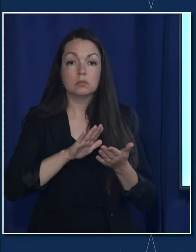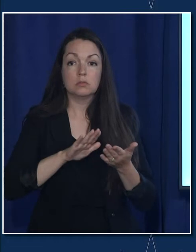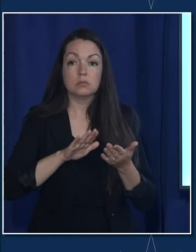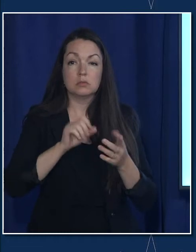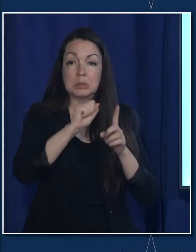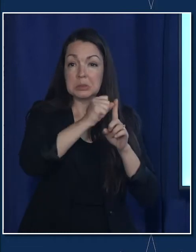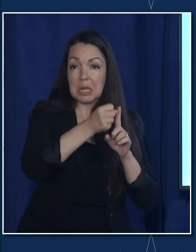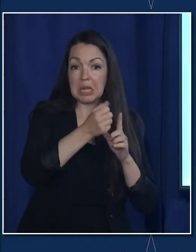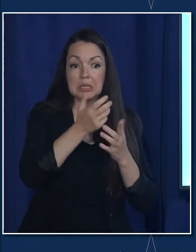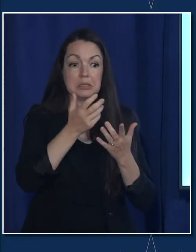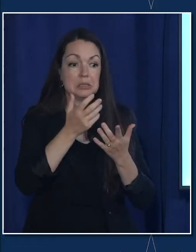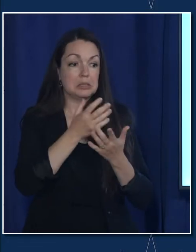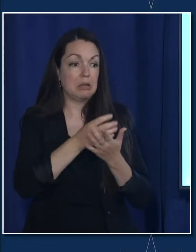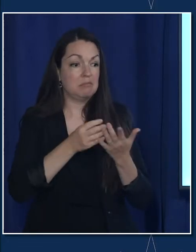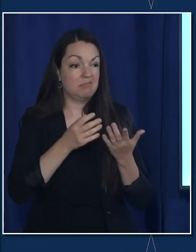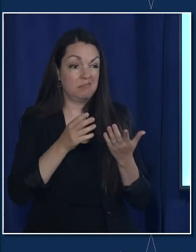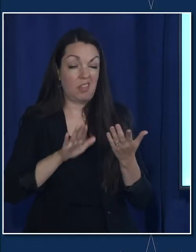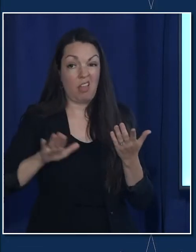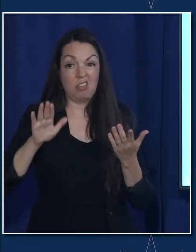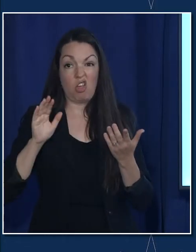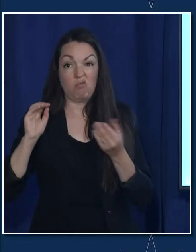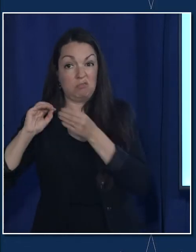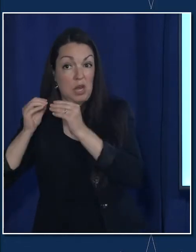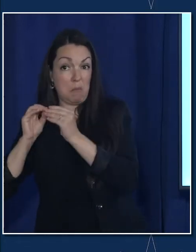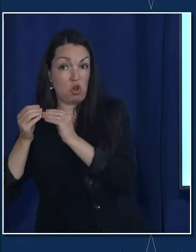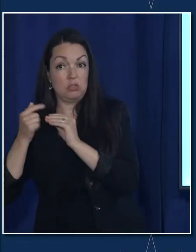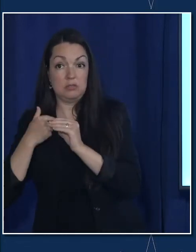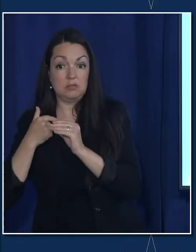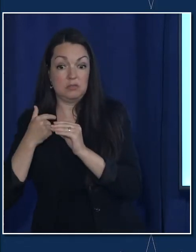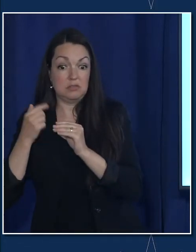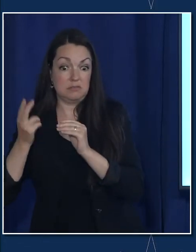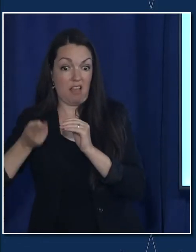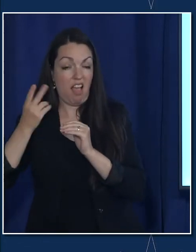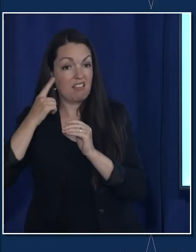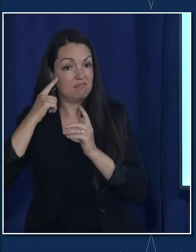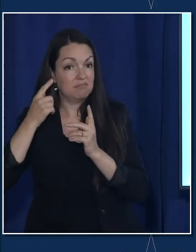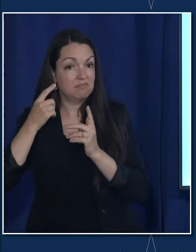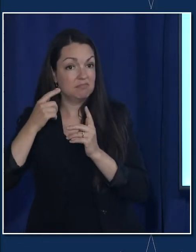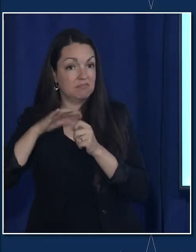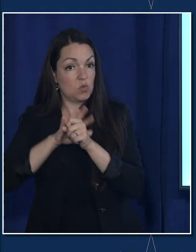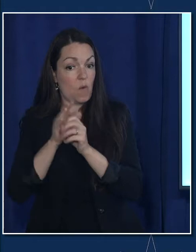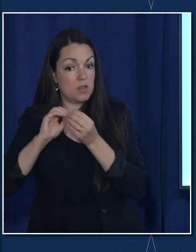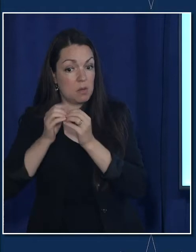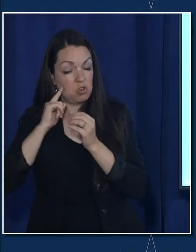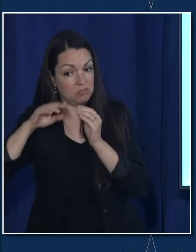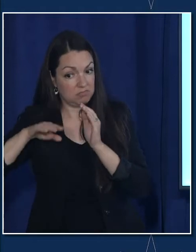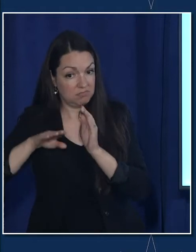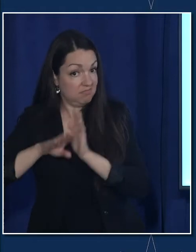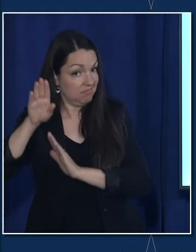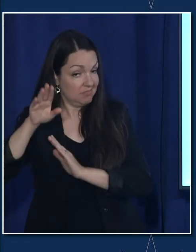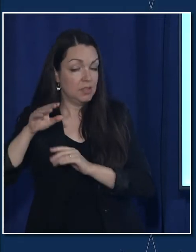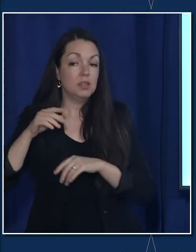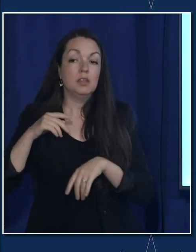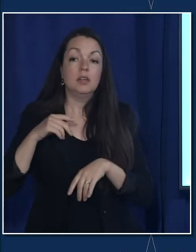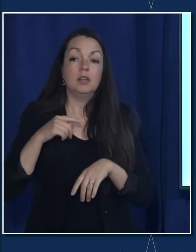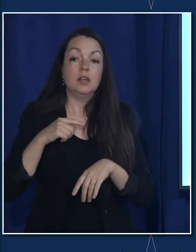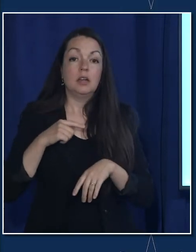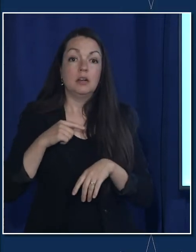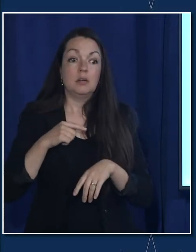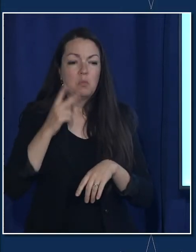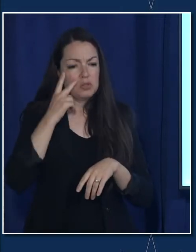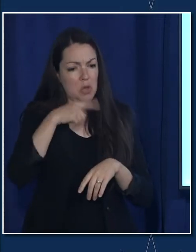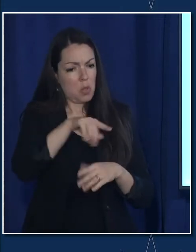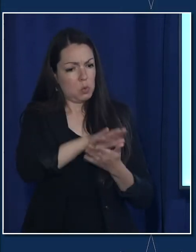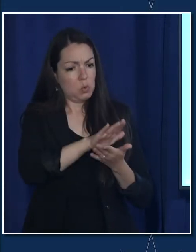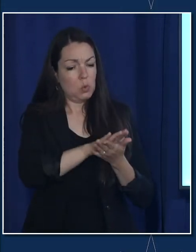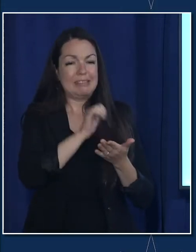and at rates of transmission that I don't think I would have been comfortable with here in Chicago. And we saw broadly that those schools were not the